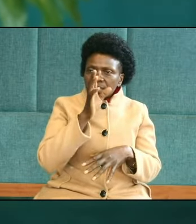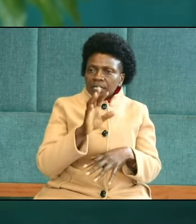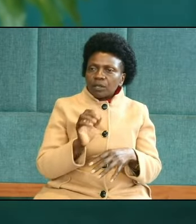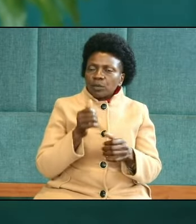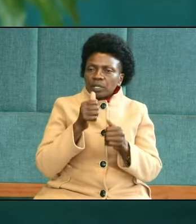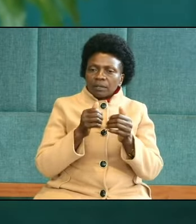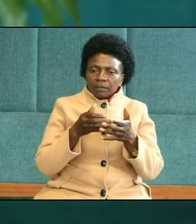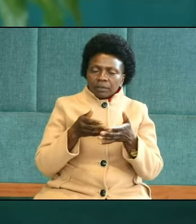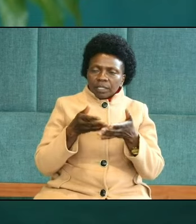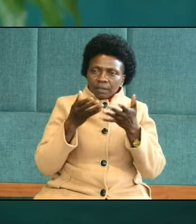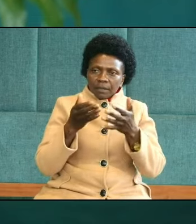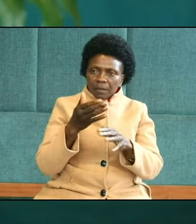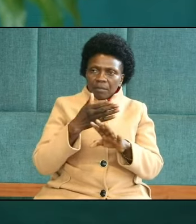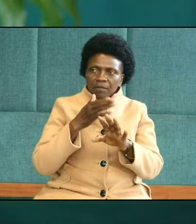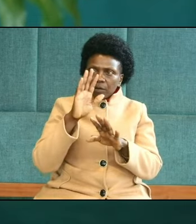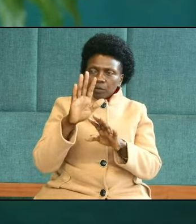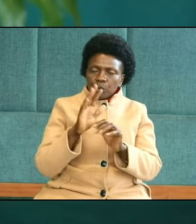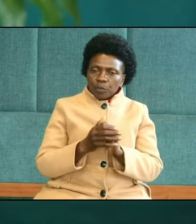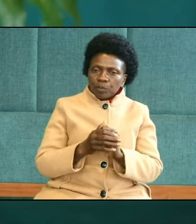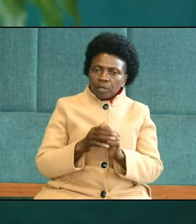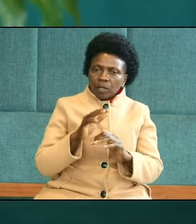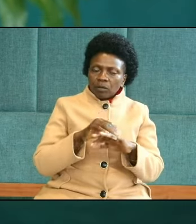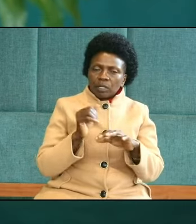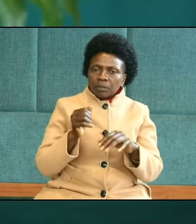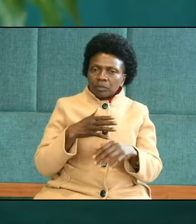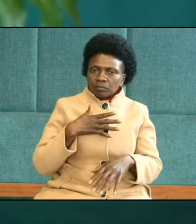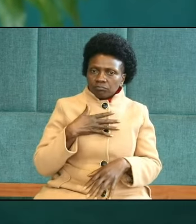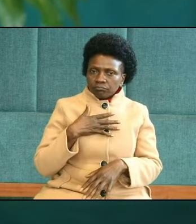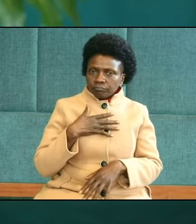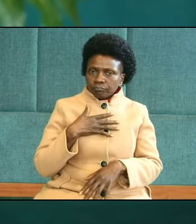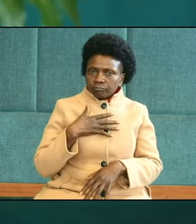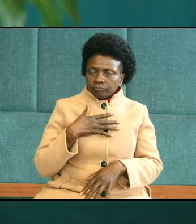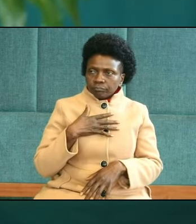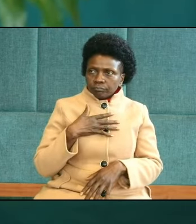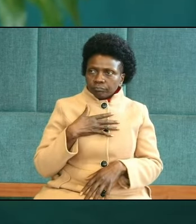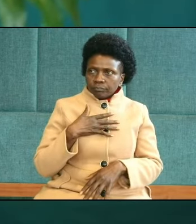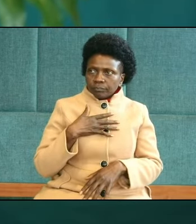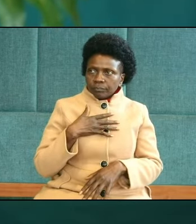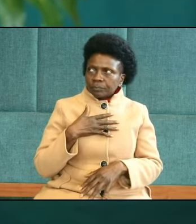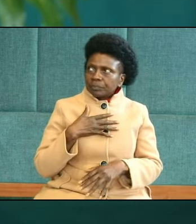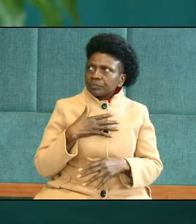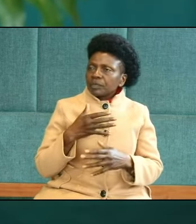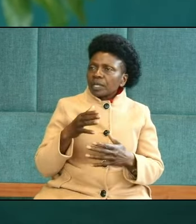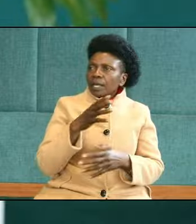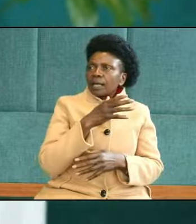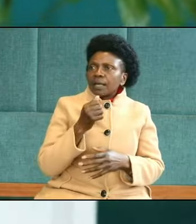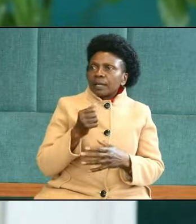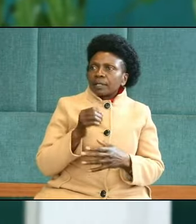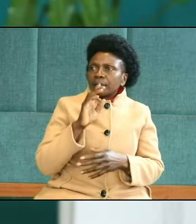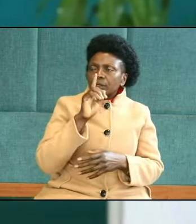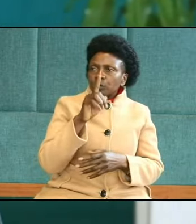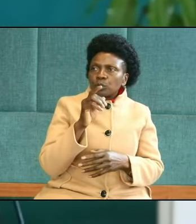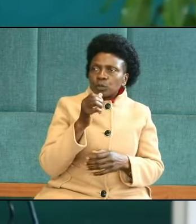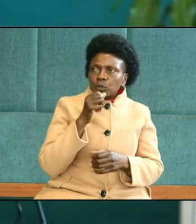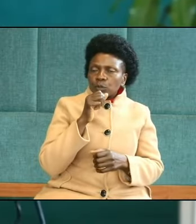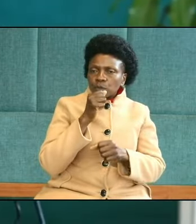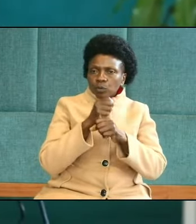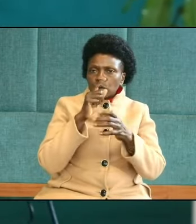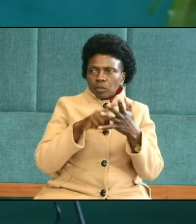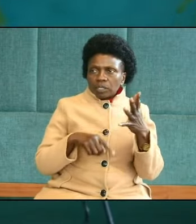which I have set before you, and you call them to mind among all the nations where the Lord your God drives you, and you do